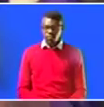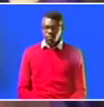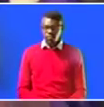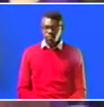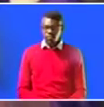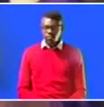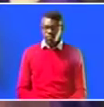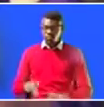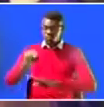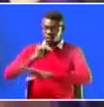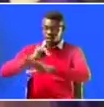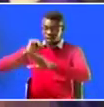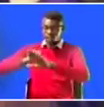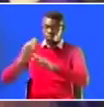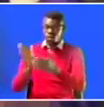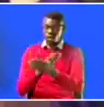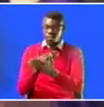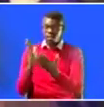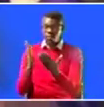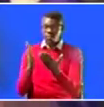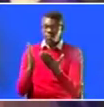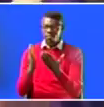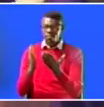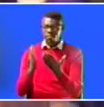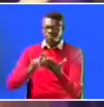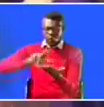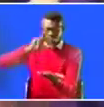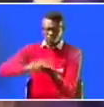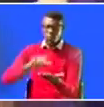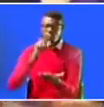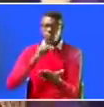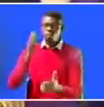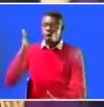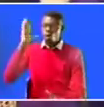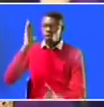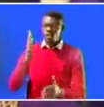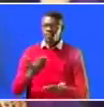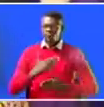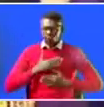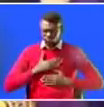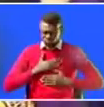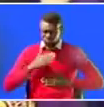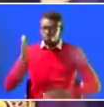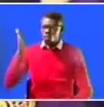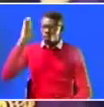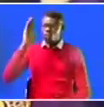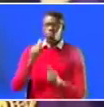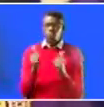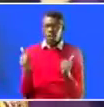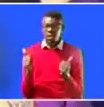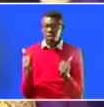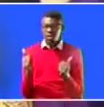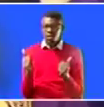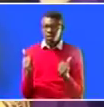evil. Our national anthem acknowledges we honor and respect God as a nation, so we